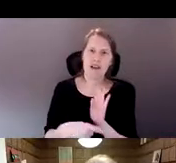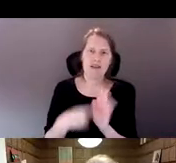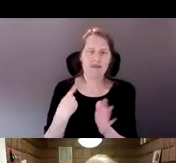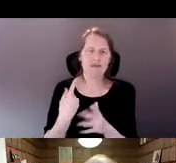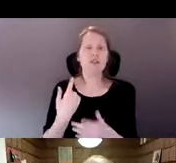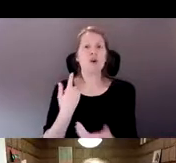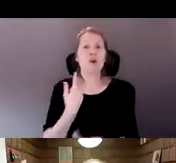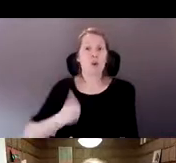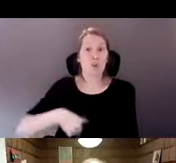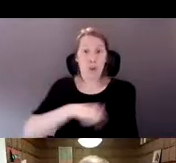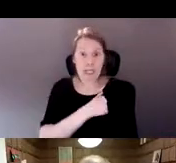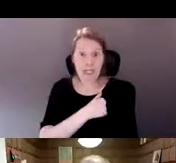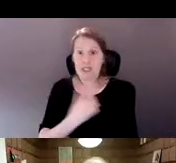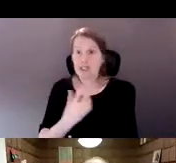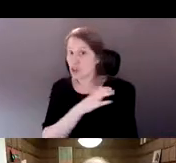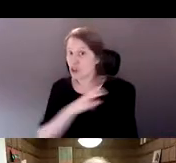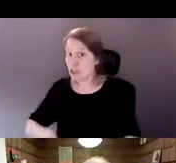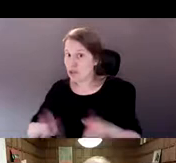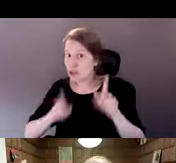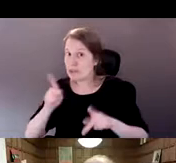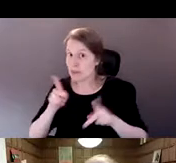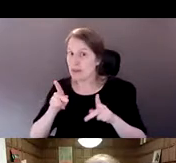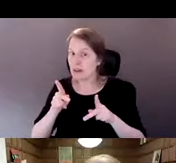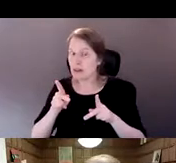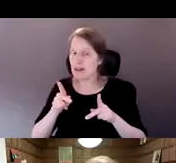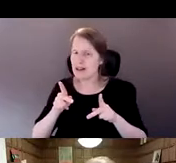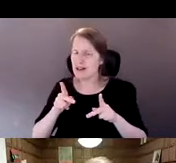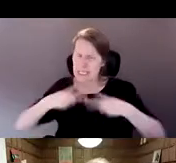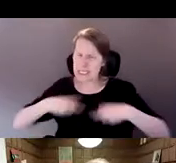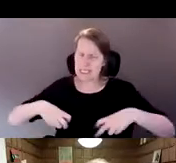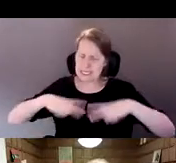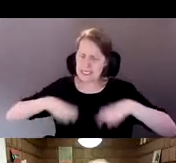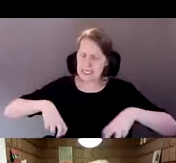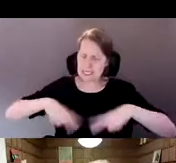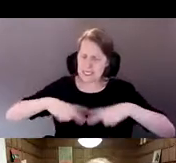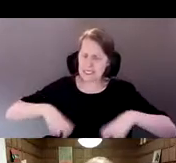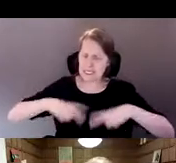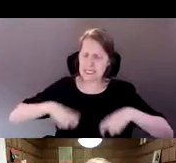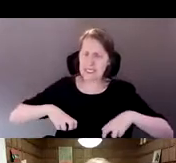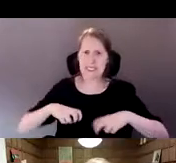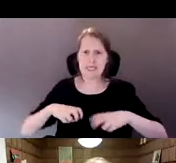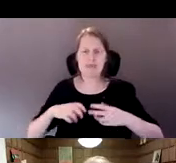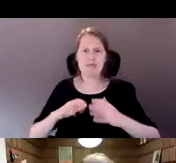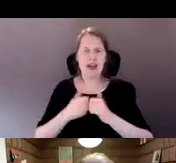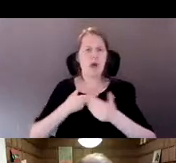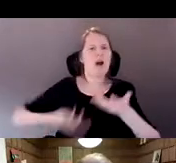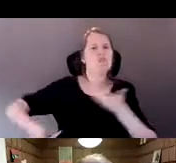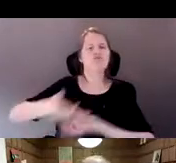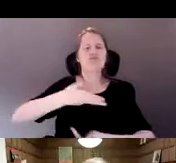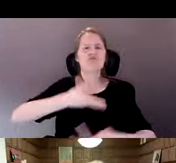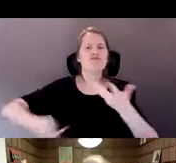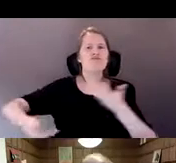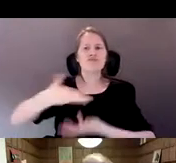we as a Christian interrogates themselves and how they're relating to the world in order